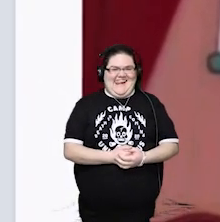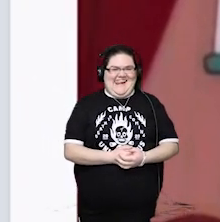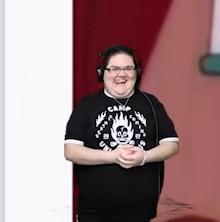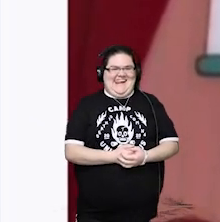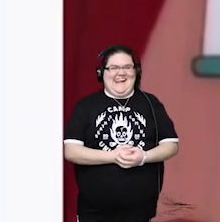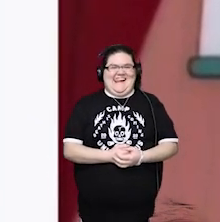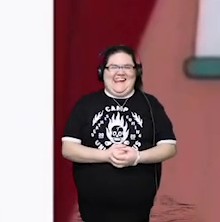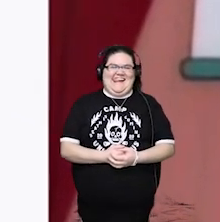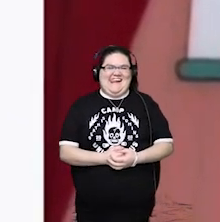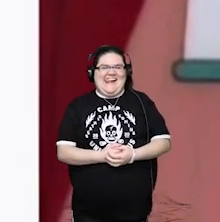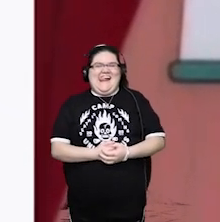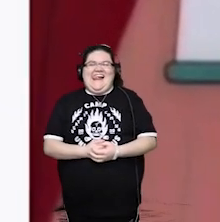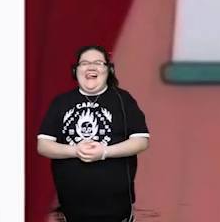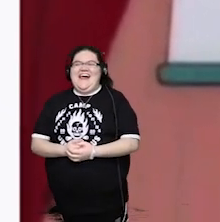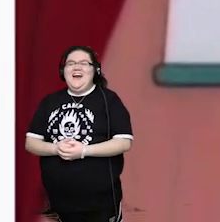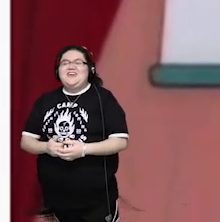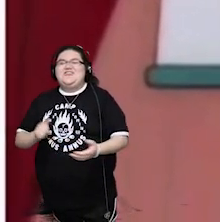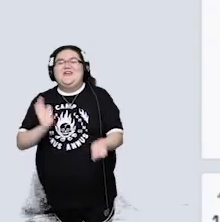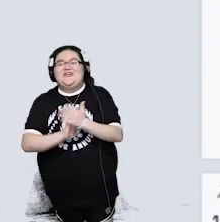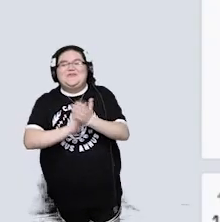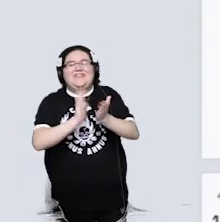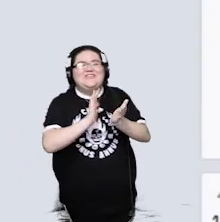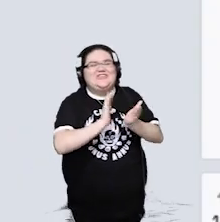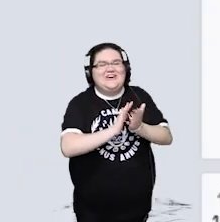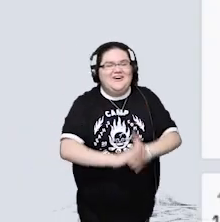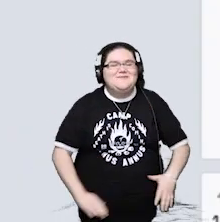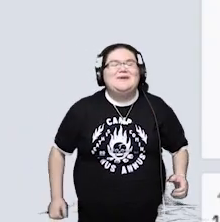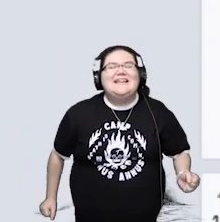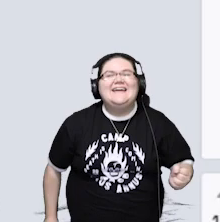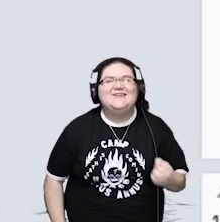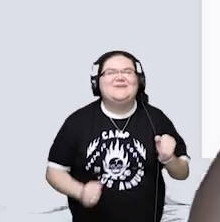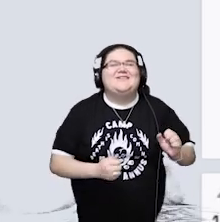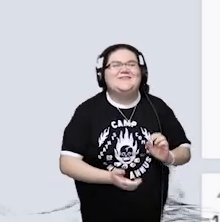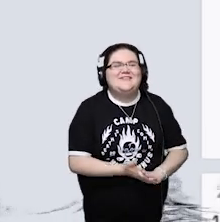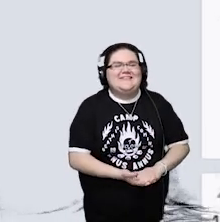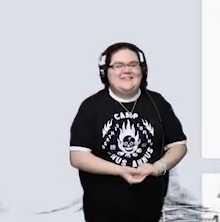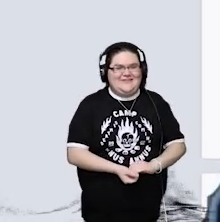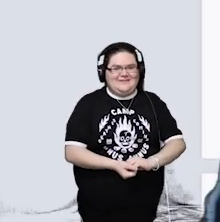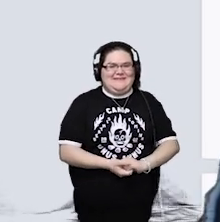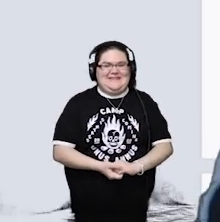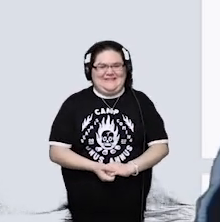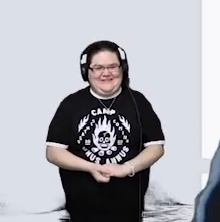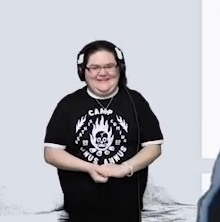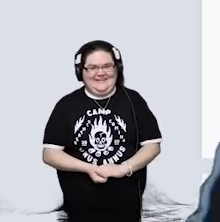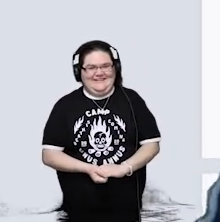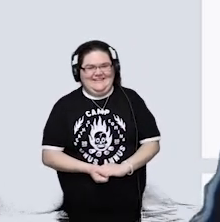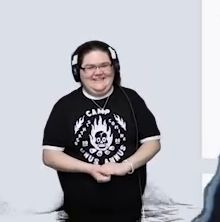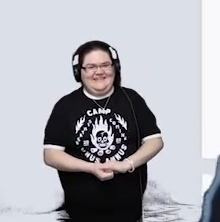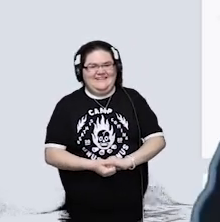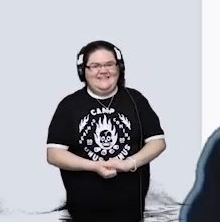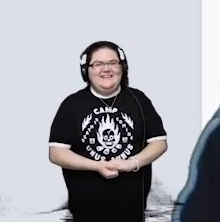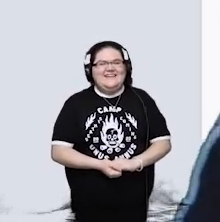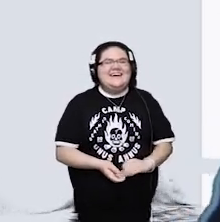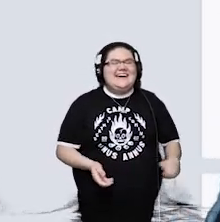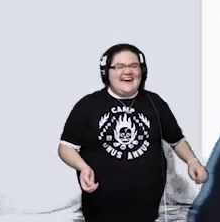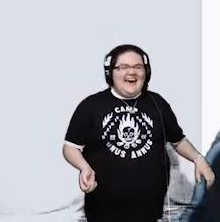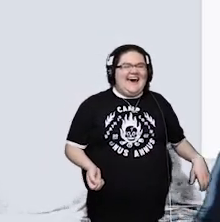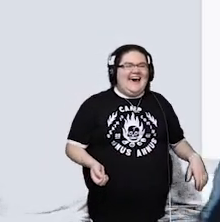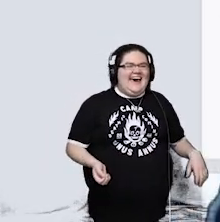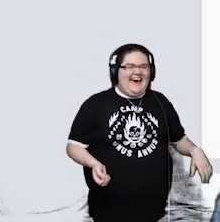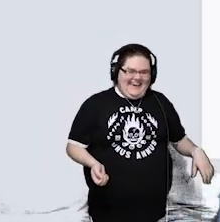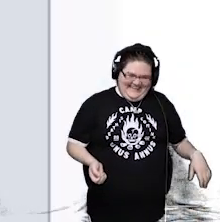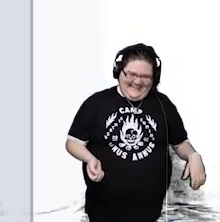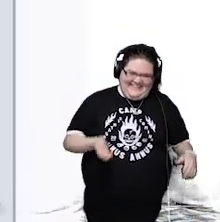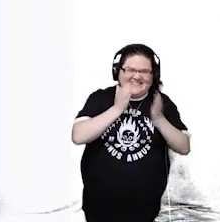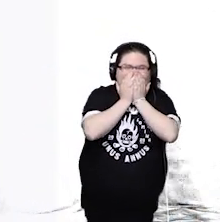plays Among Us with JJ. That is genius. Dude, you really should. Please tell me you did this. You guys are better than me at this whole content creation.